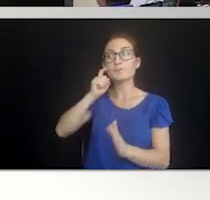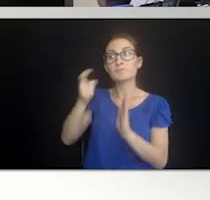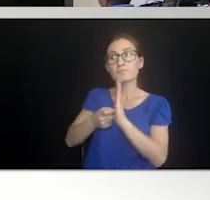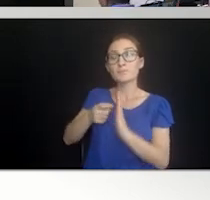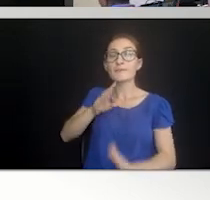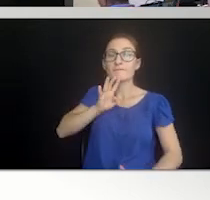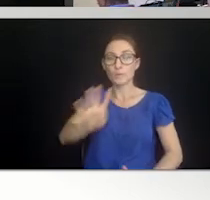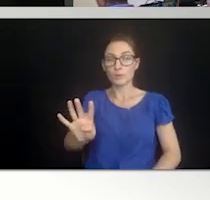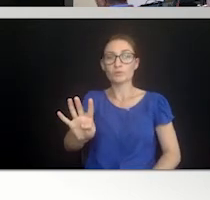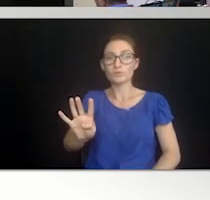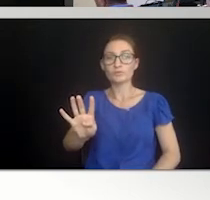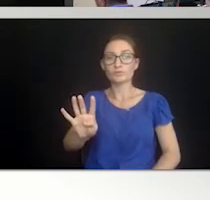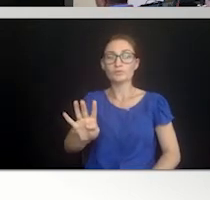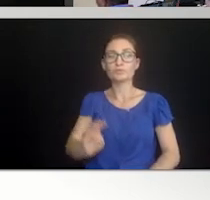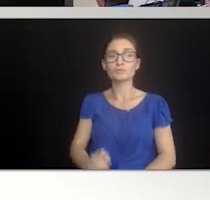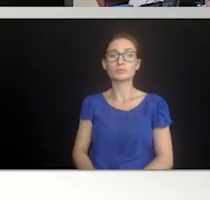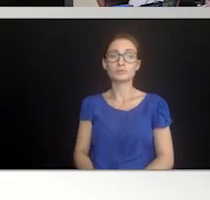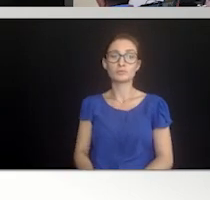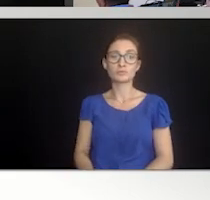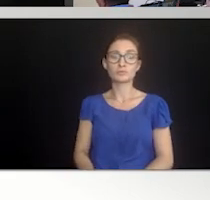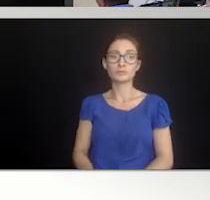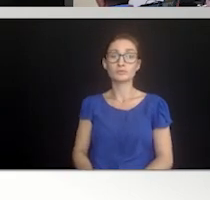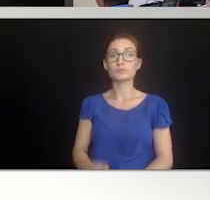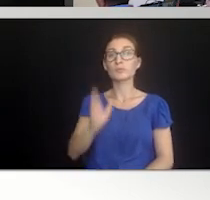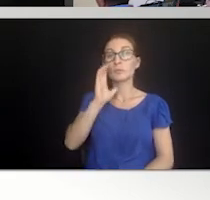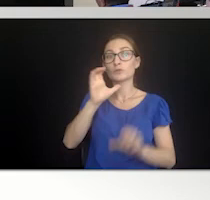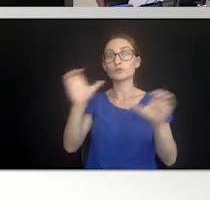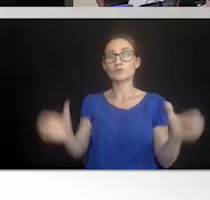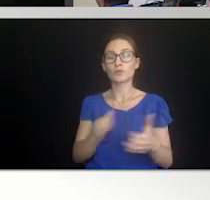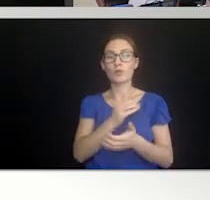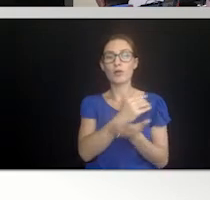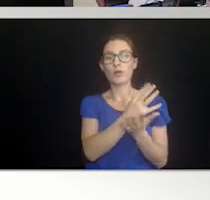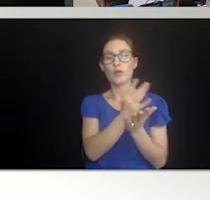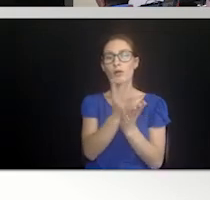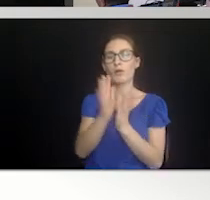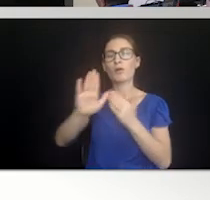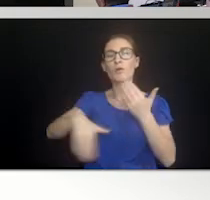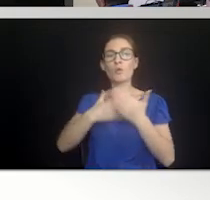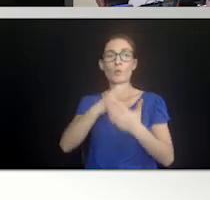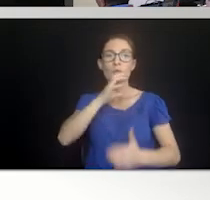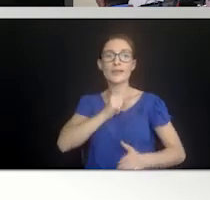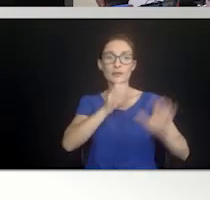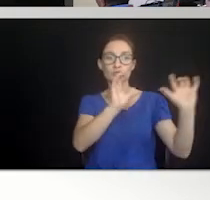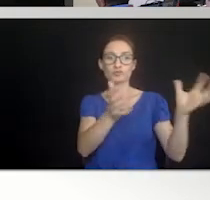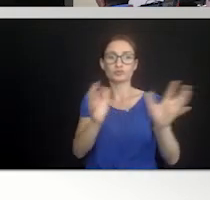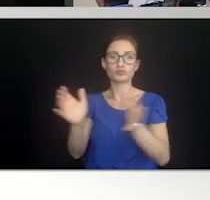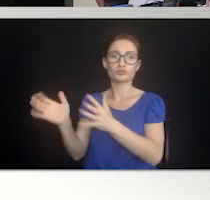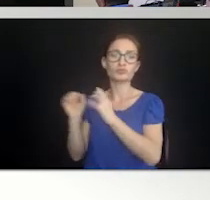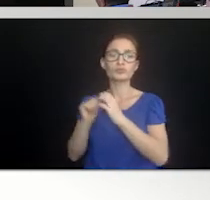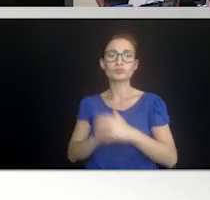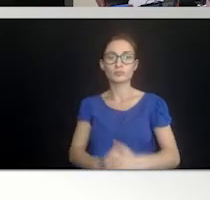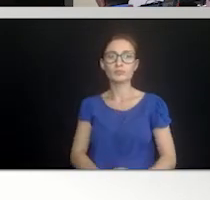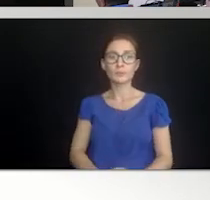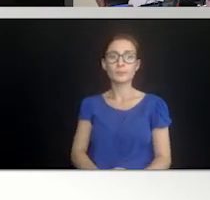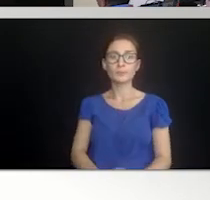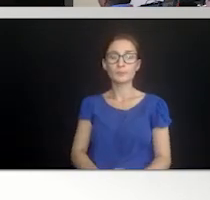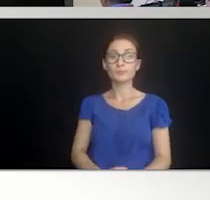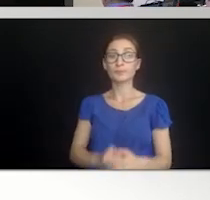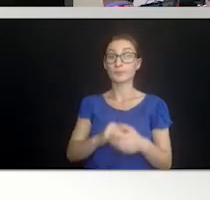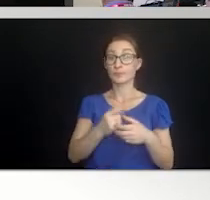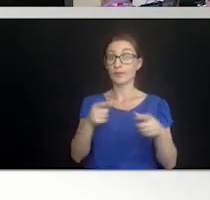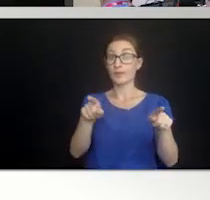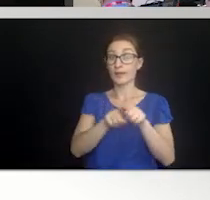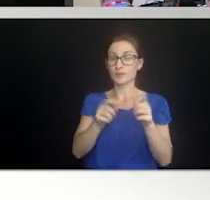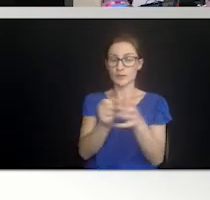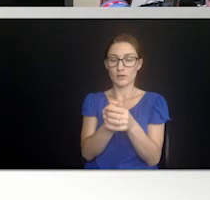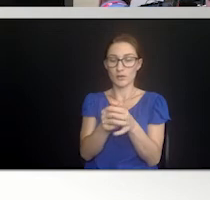of 4-year-olds. Now we'll be doing this across all the different age groups and in all our different subjects. So as we